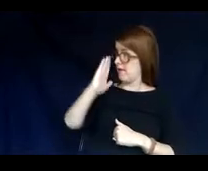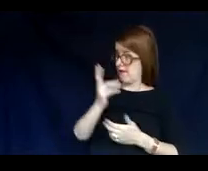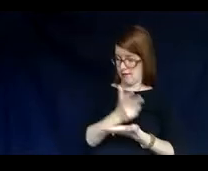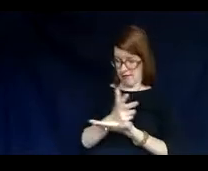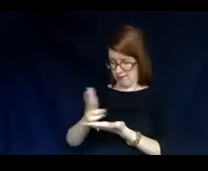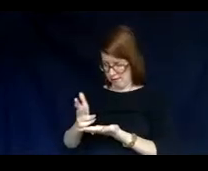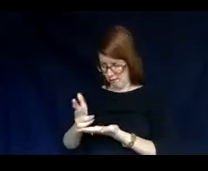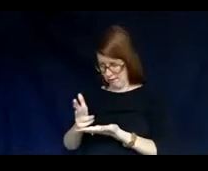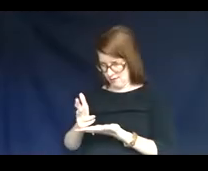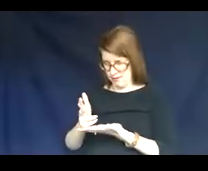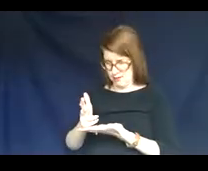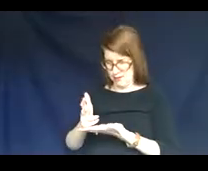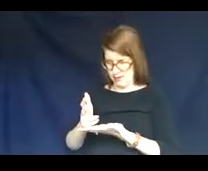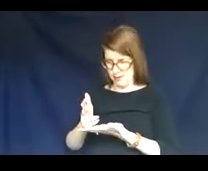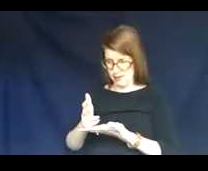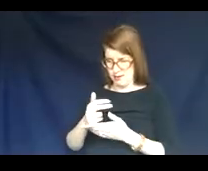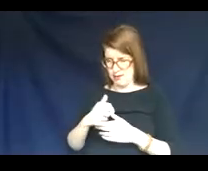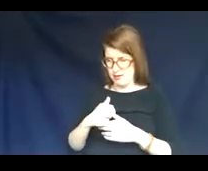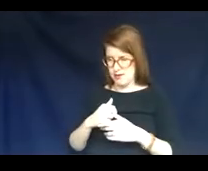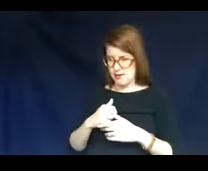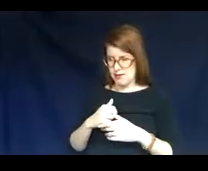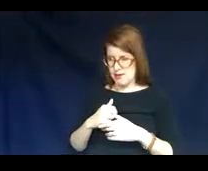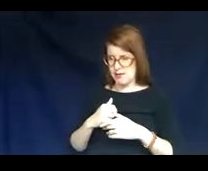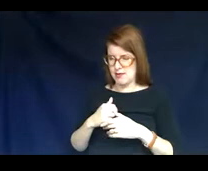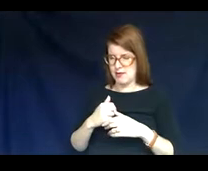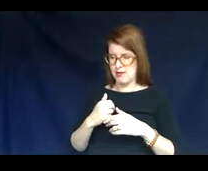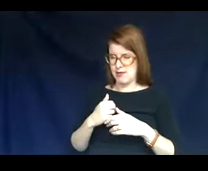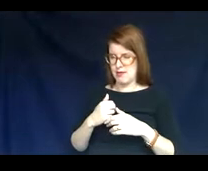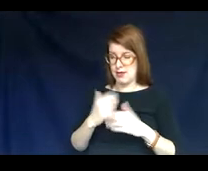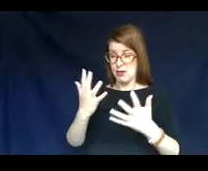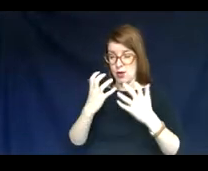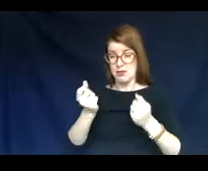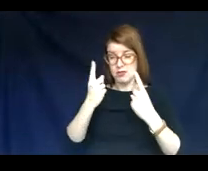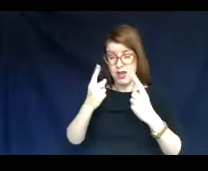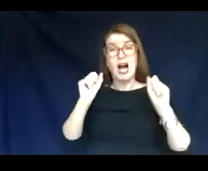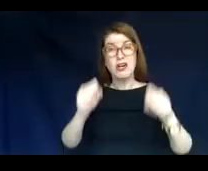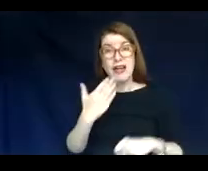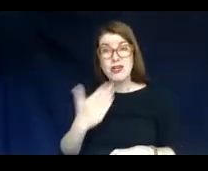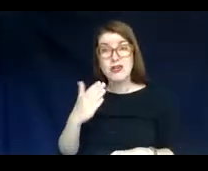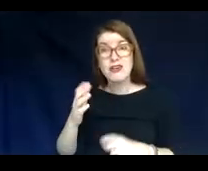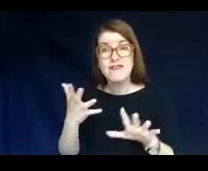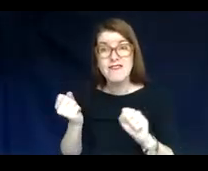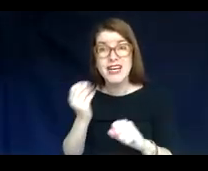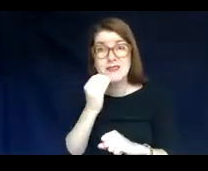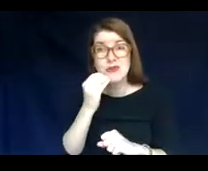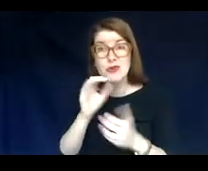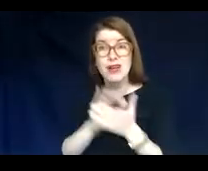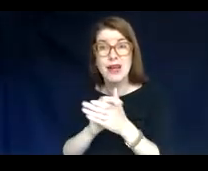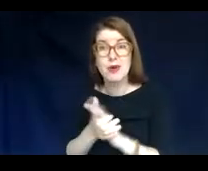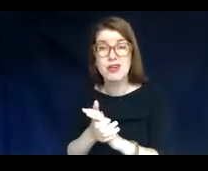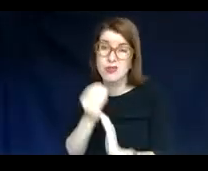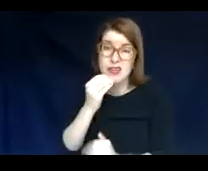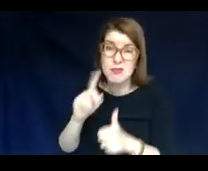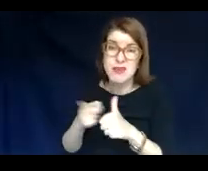He wanted me to understand that you could actually have a good fast food hamburger. So I had my first Whataburger that night too.